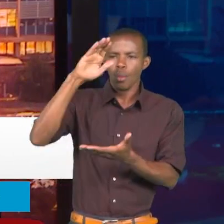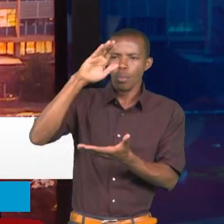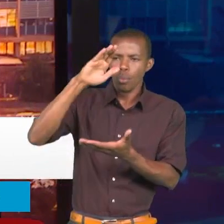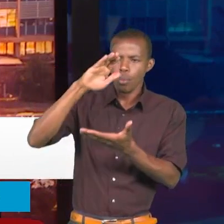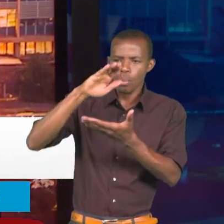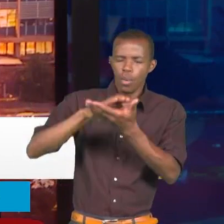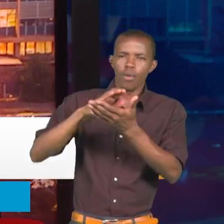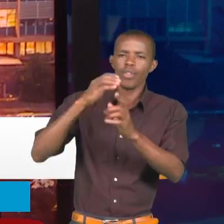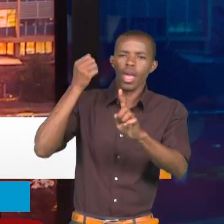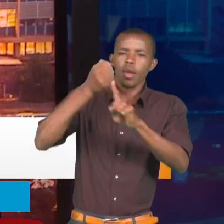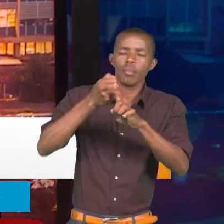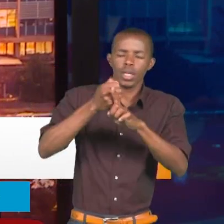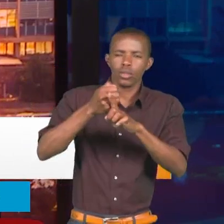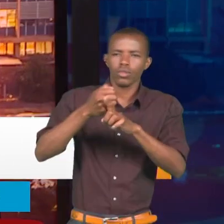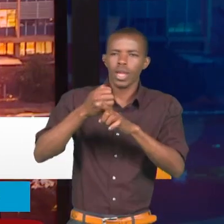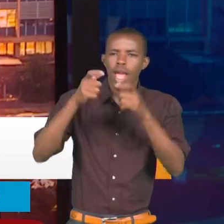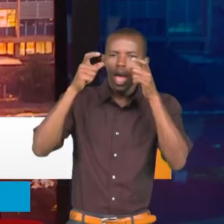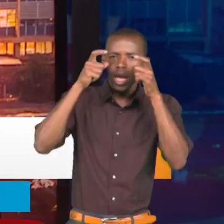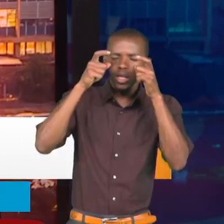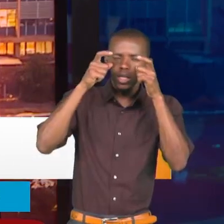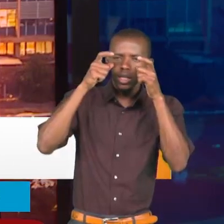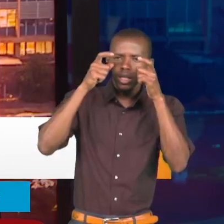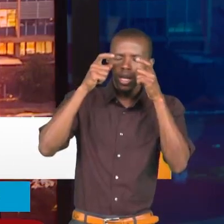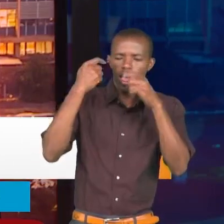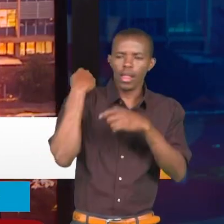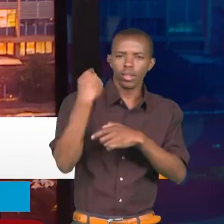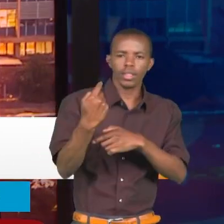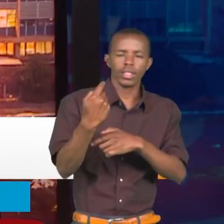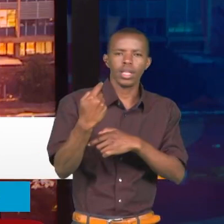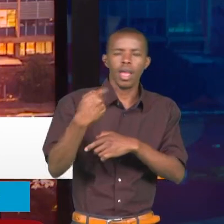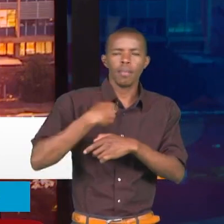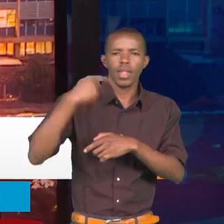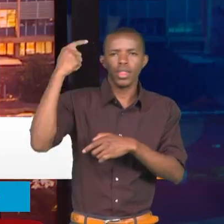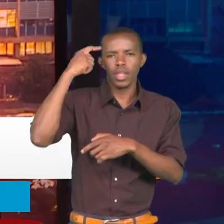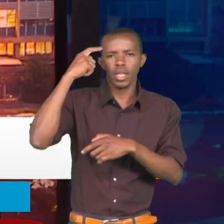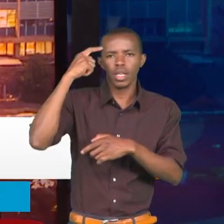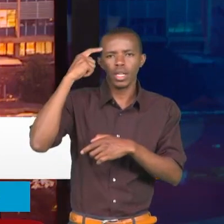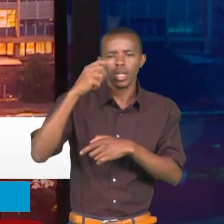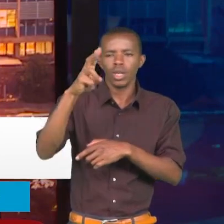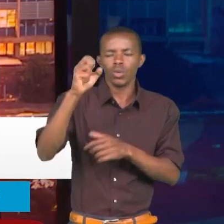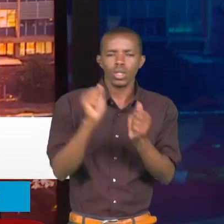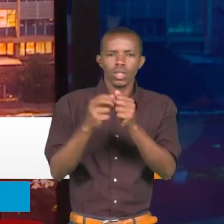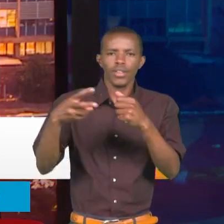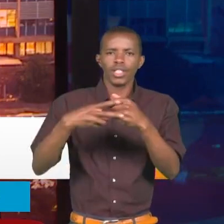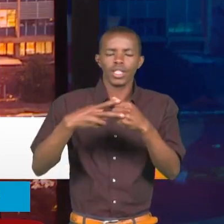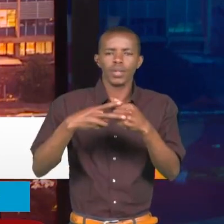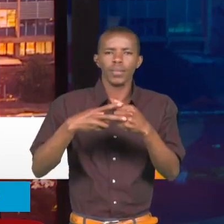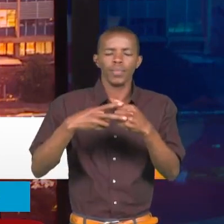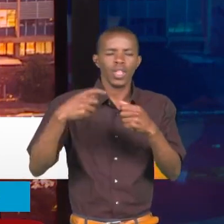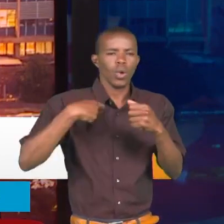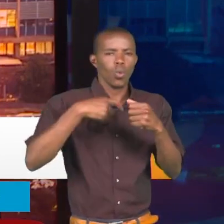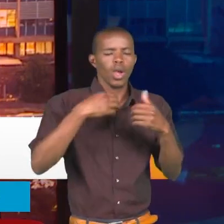impact of HIV/AIDS. And our related deaths. So I think as at 2017, we have